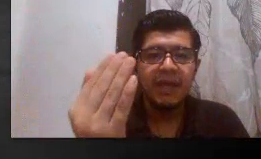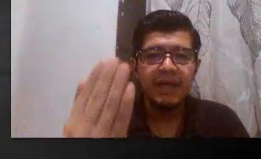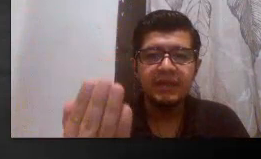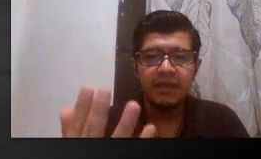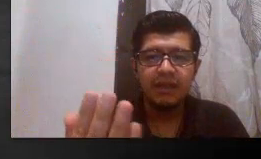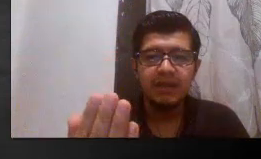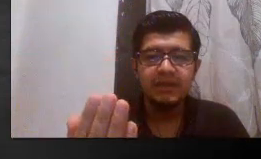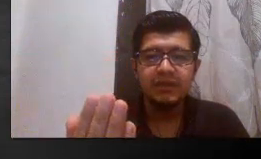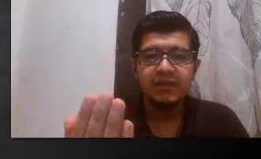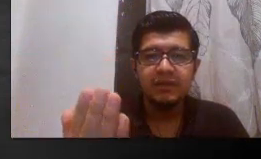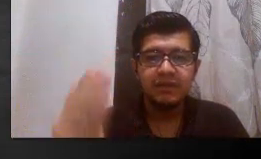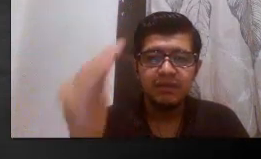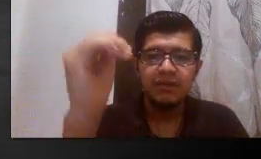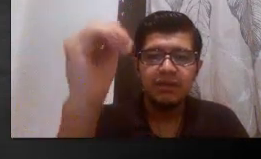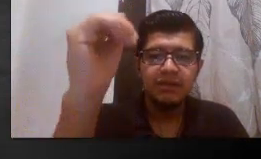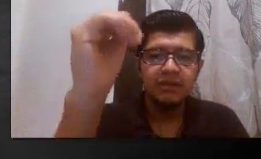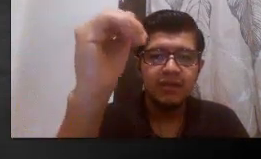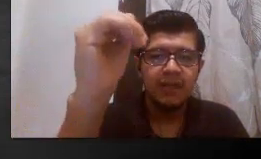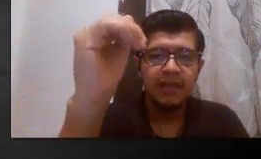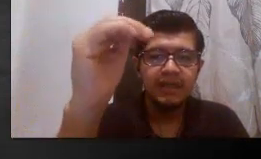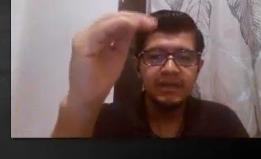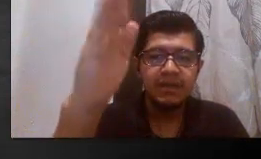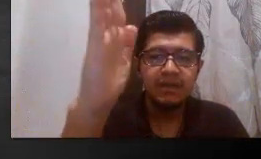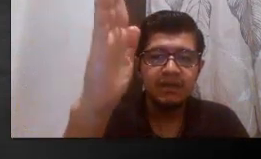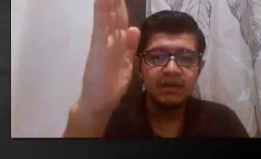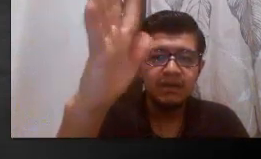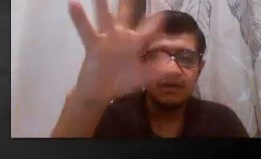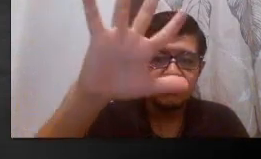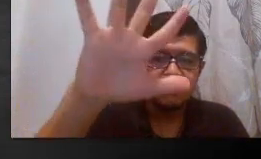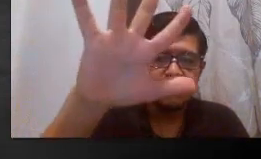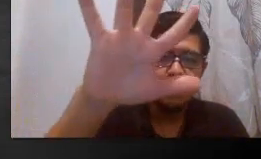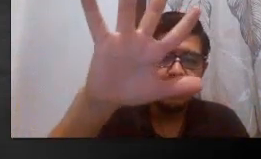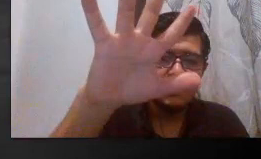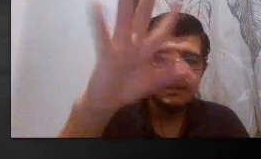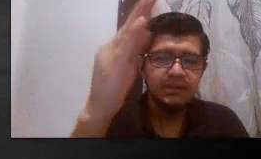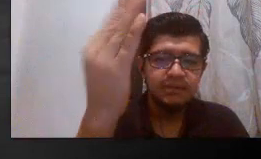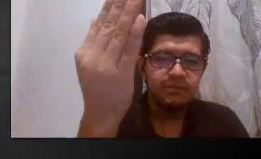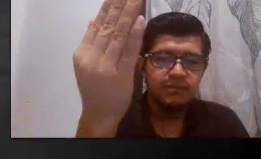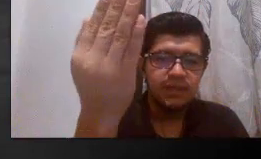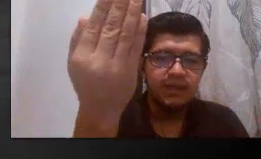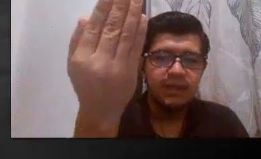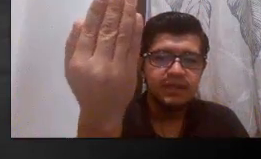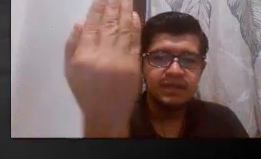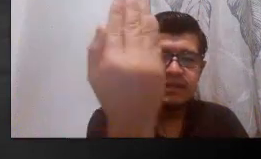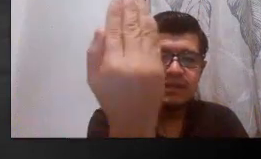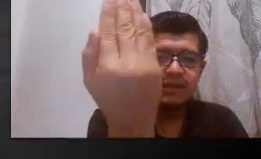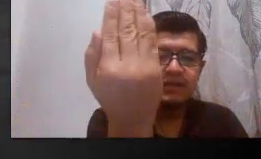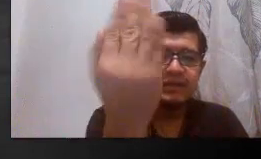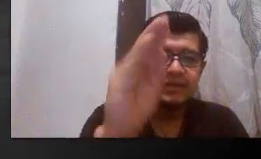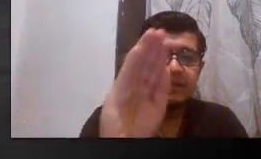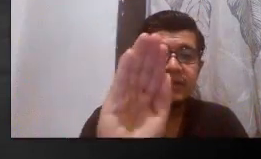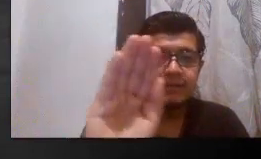put my hand like this, not like this, not open, but like this,